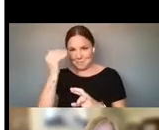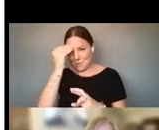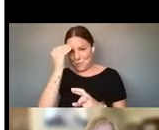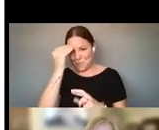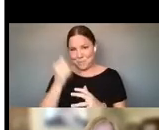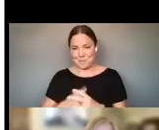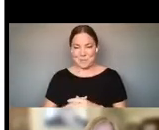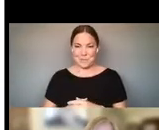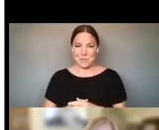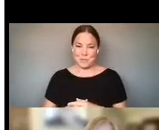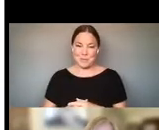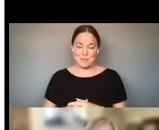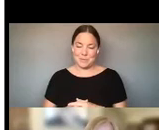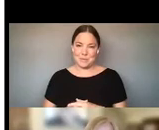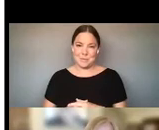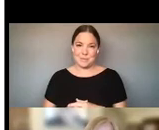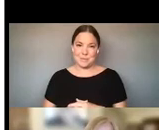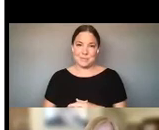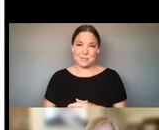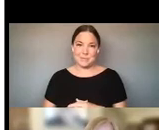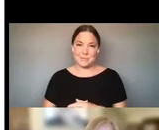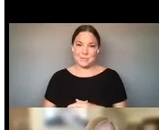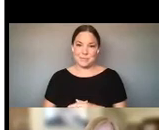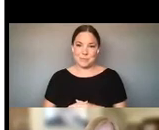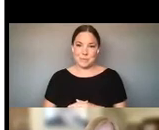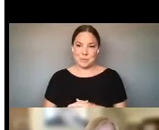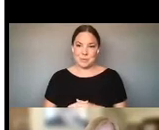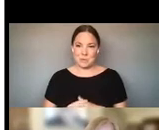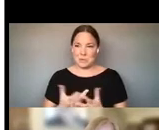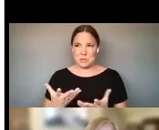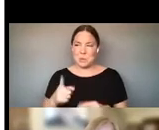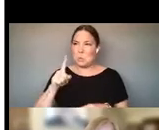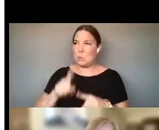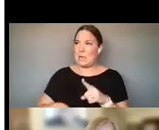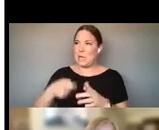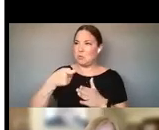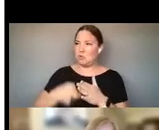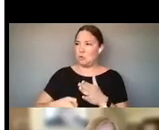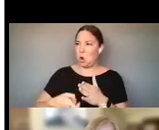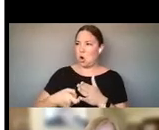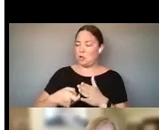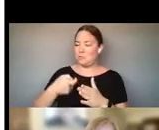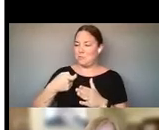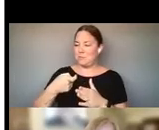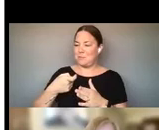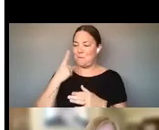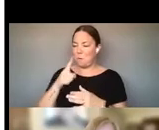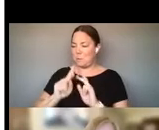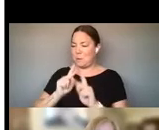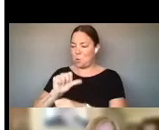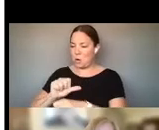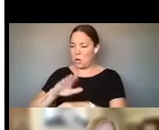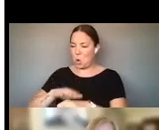you can't charge costs for time people spend working on them after the end of the grant period,